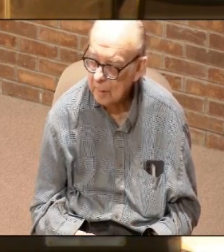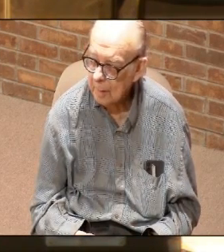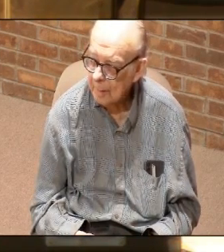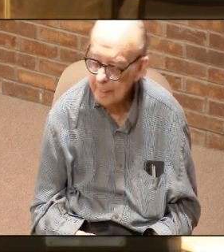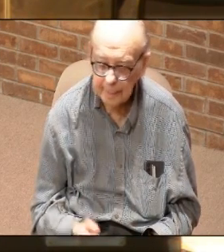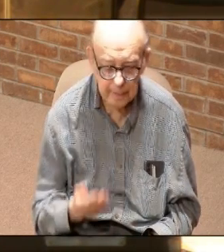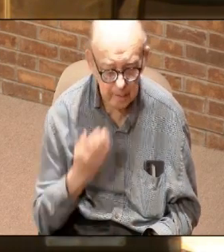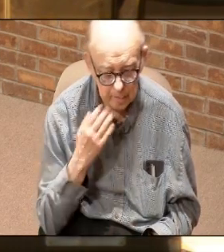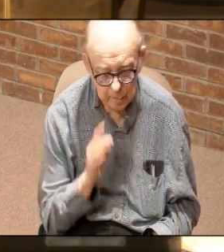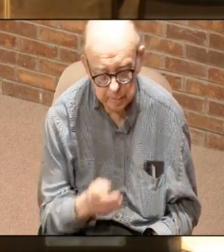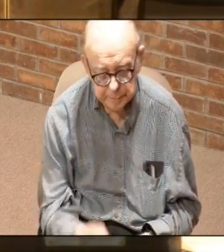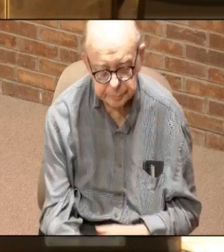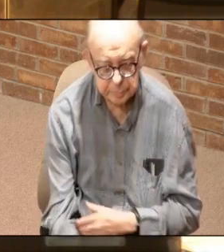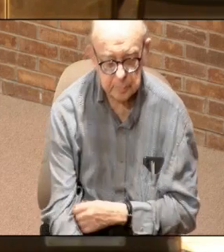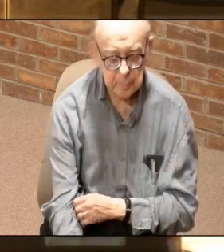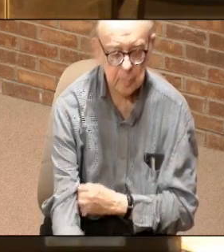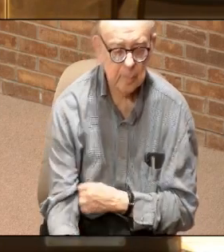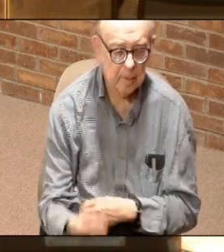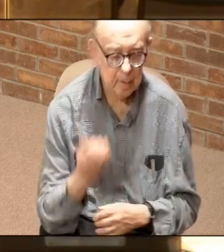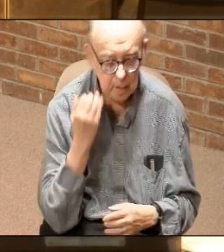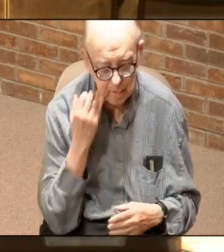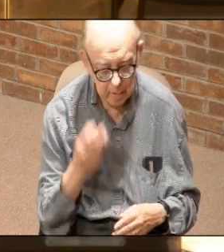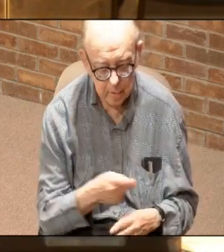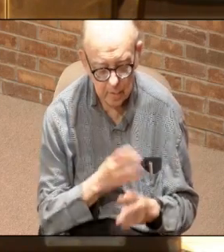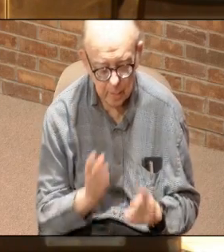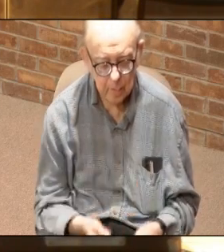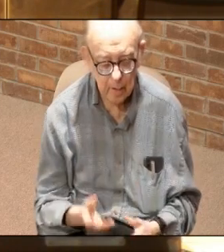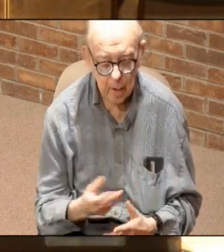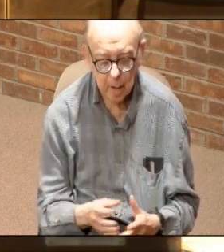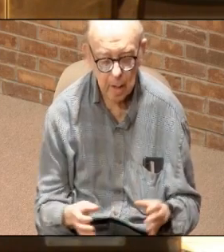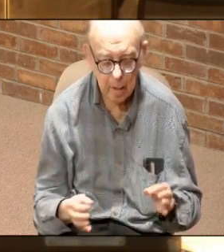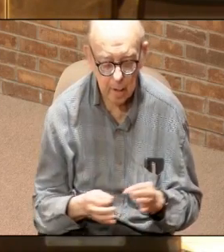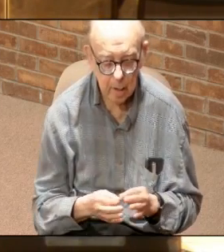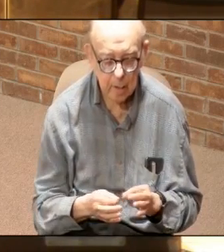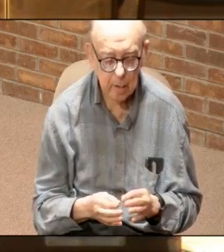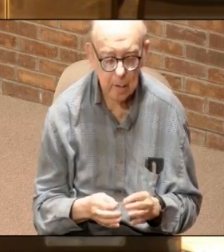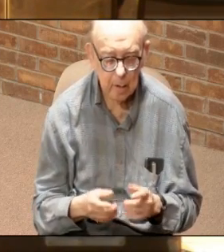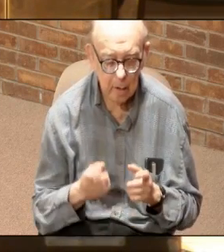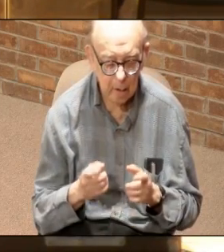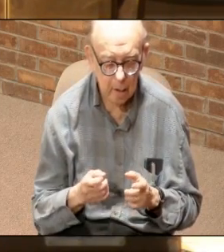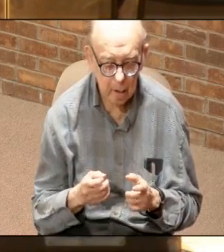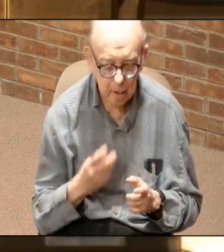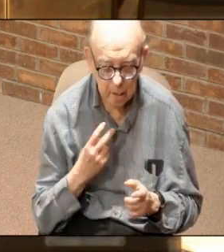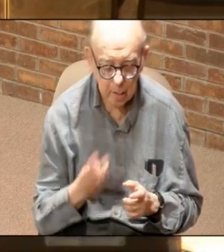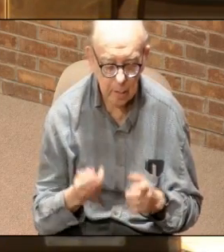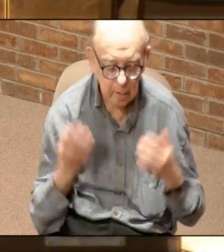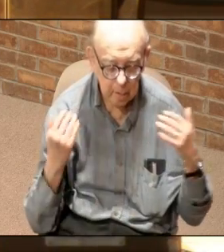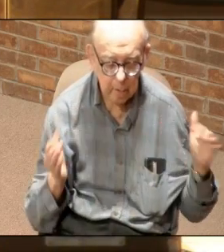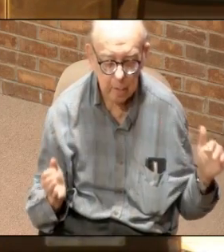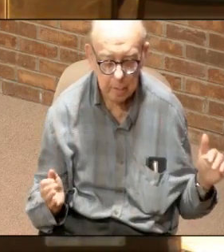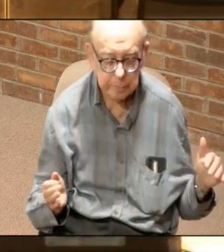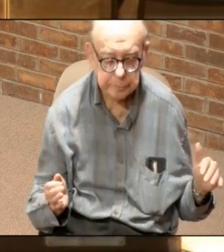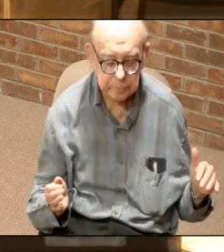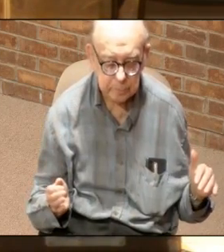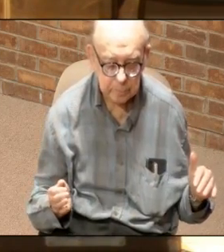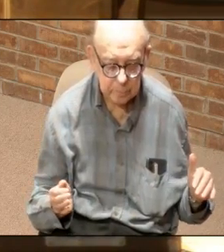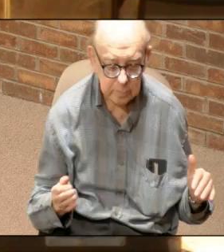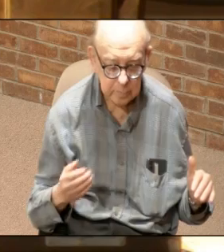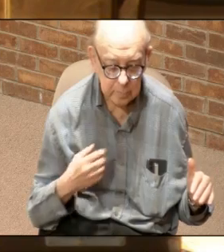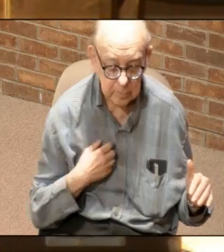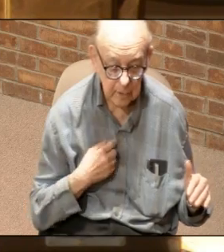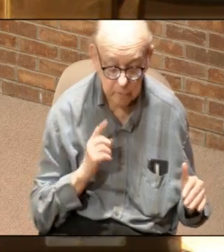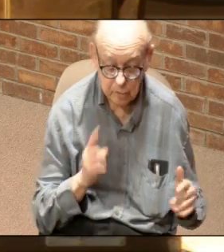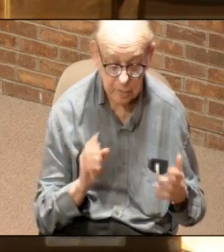I don't know about you, but if I'm a shepherd out in the fields and all of a sudden I see angels, I'm